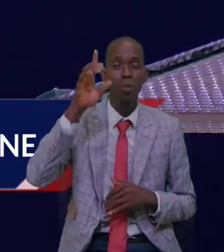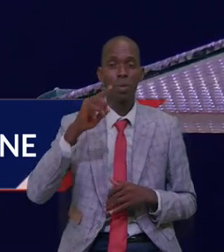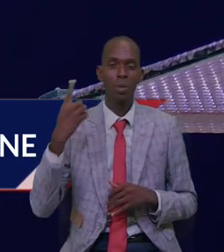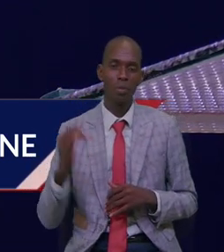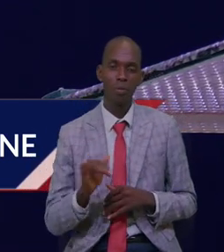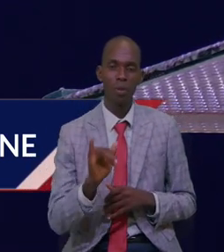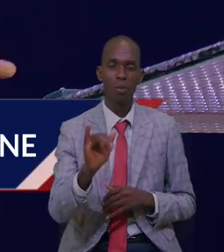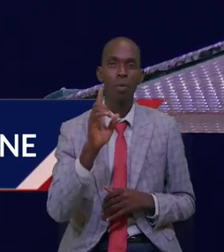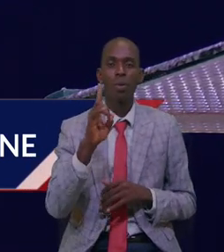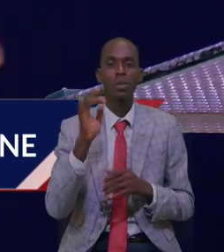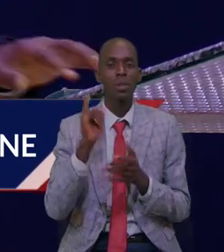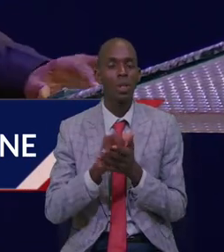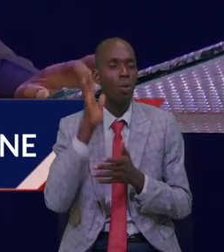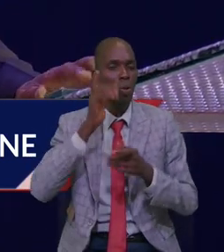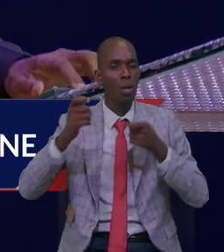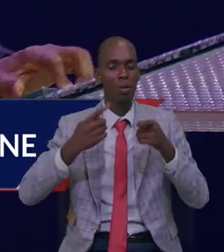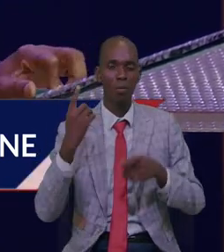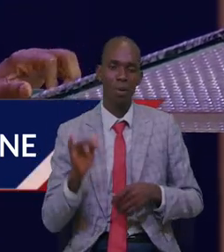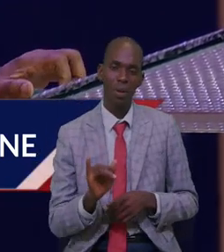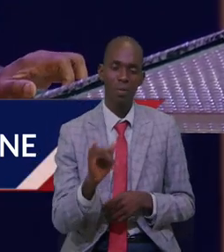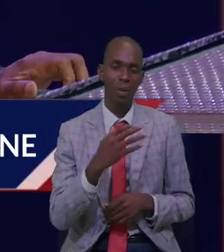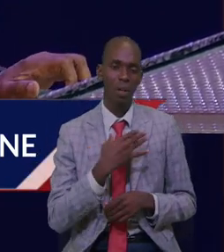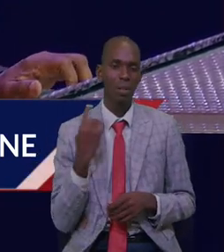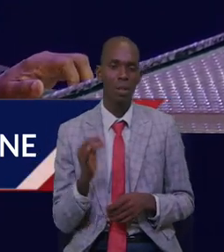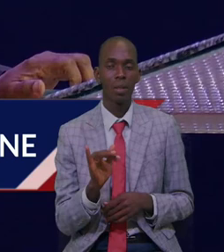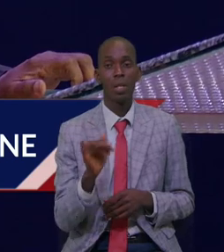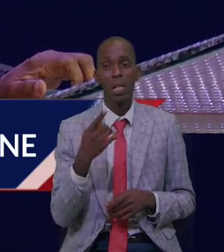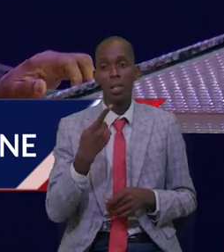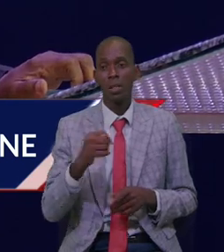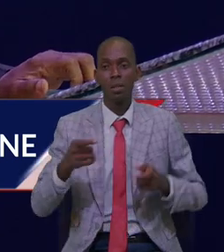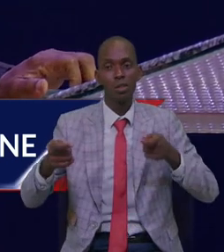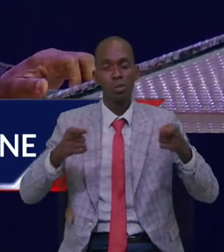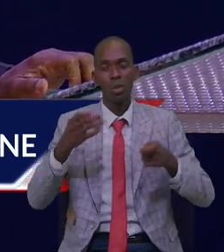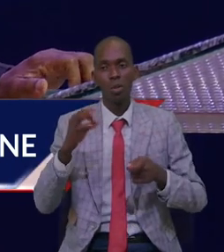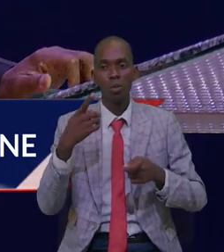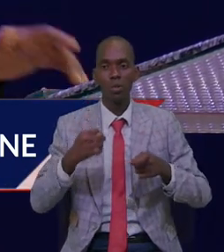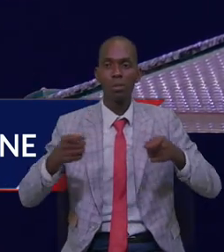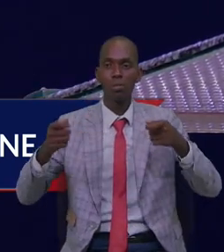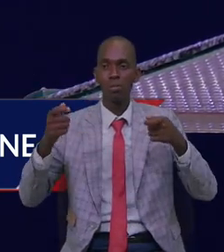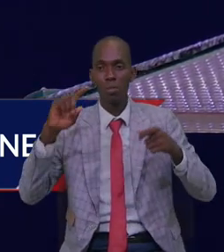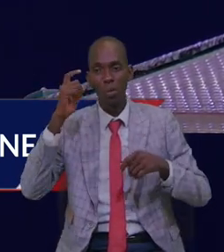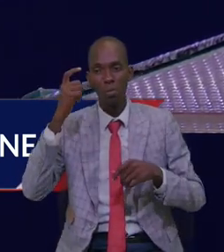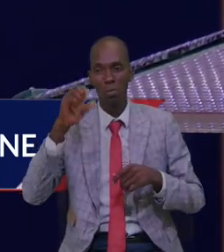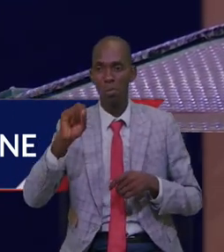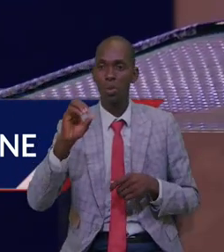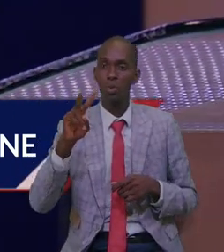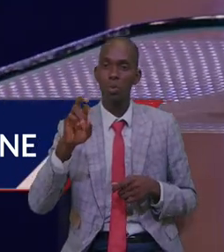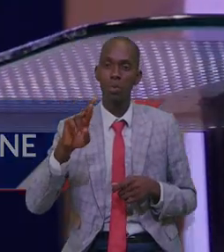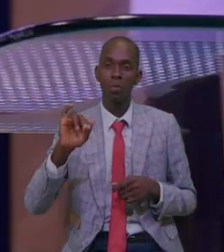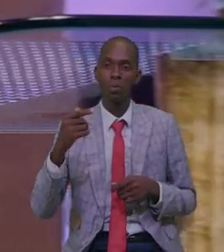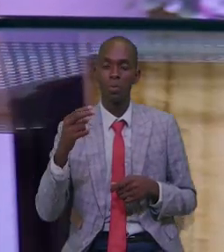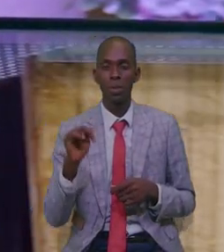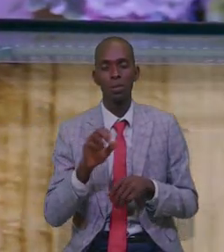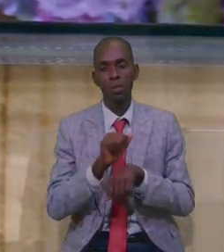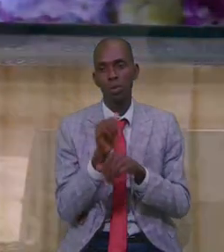reign forever and ever. The dominion of the sovereign stone. Let's look at it from number